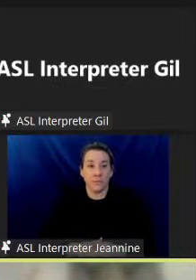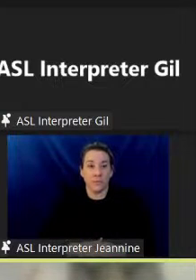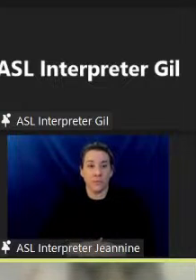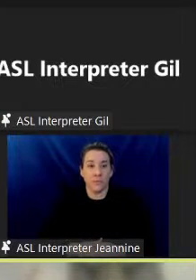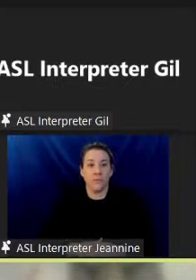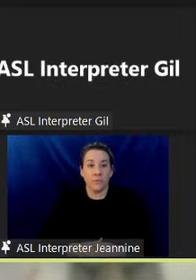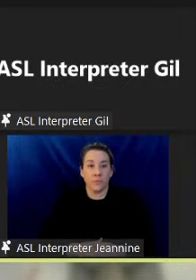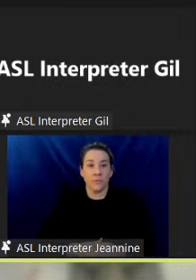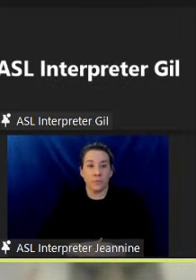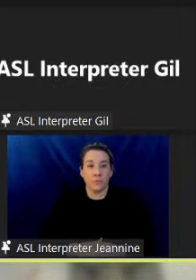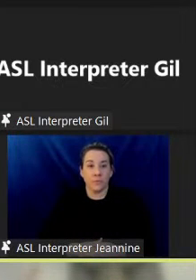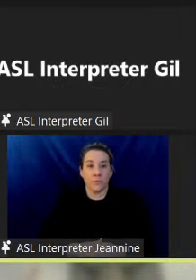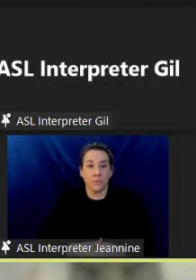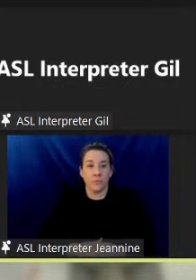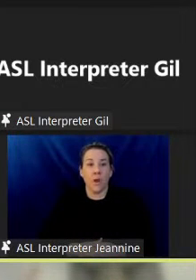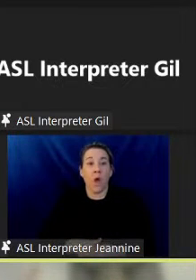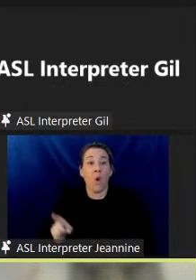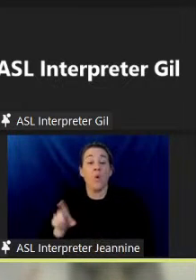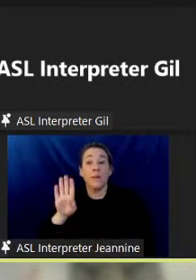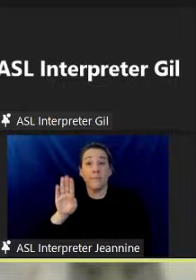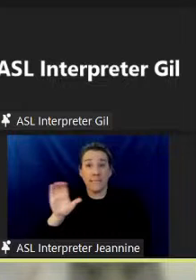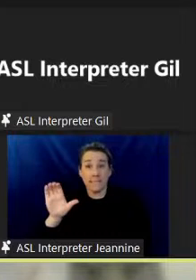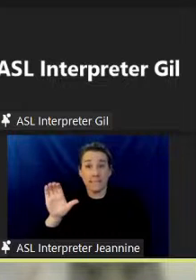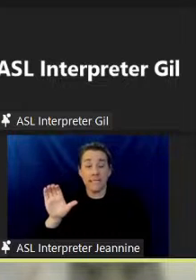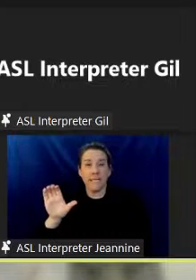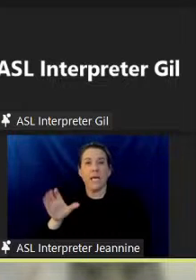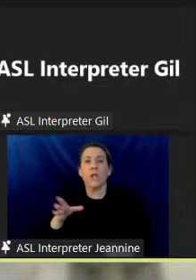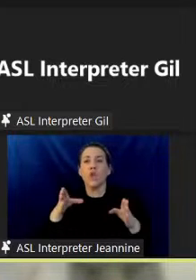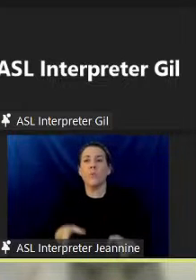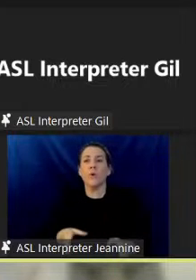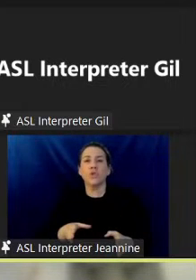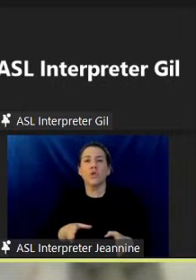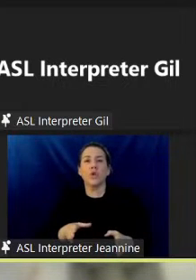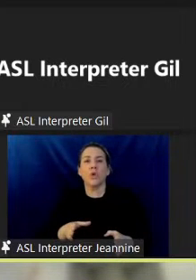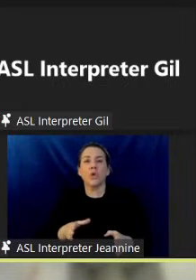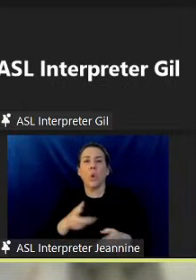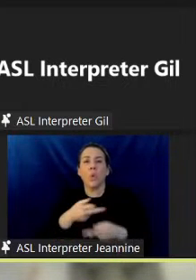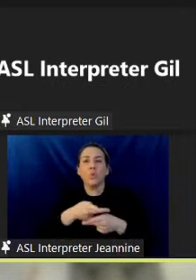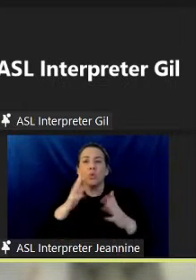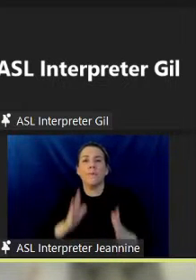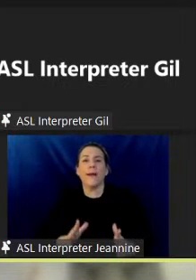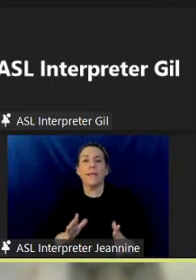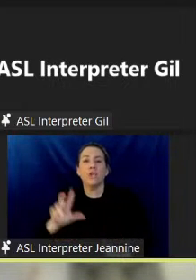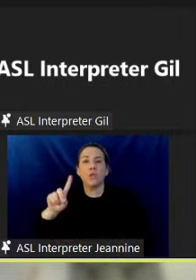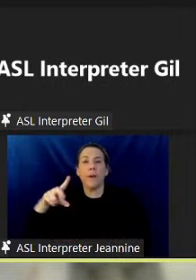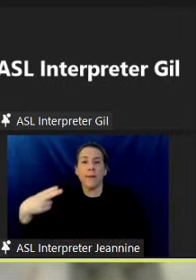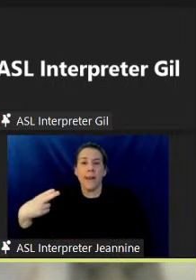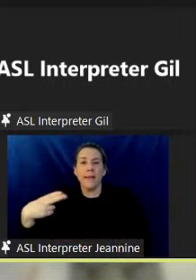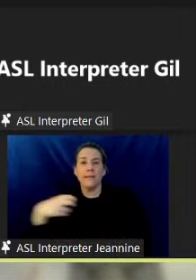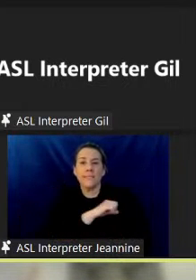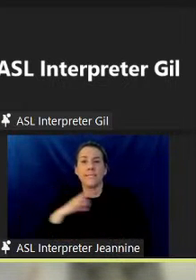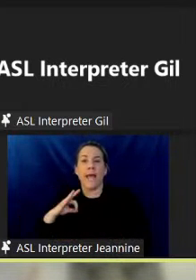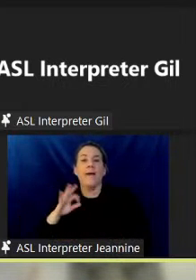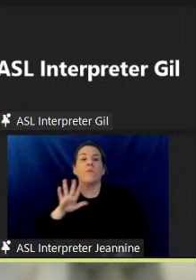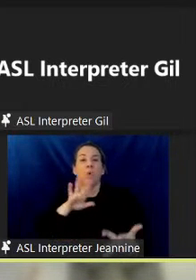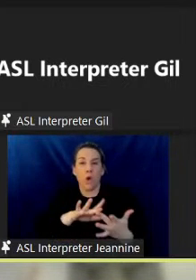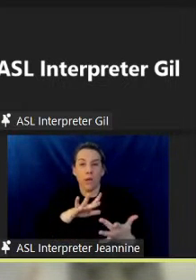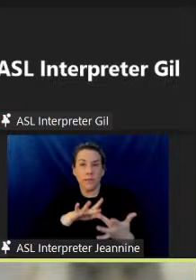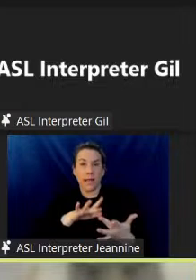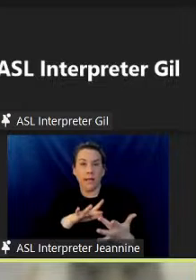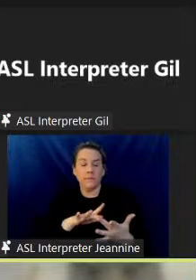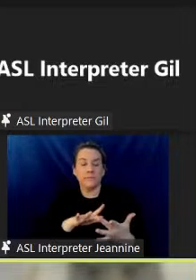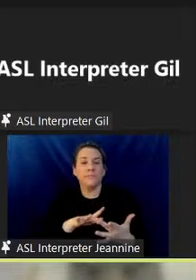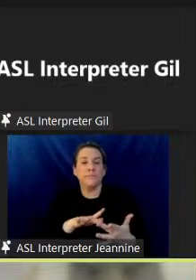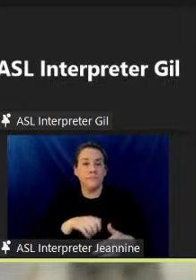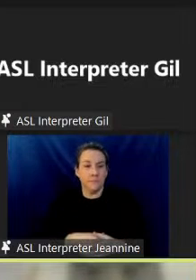so this is BEC. They'll serve as a point of contact for supervisors, department heads, and staff accountability. And